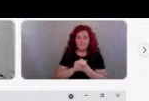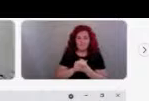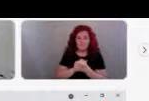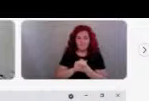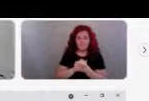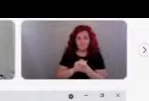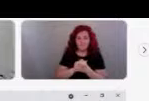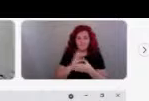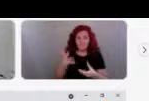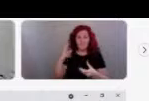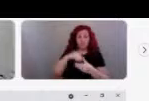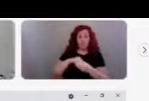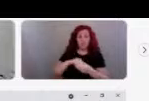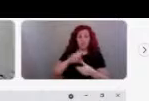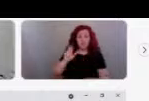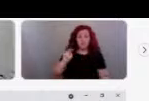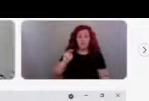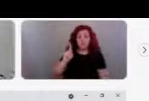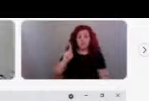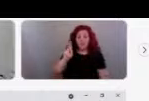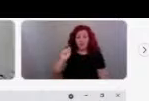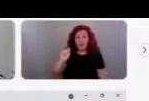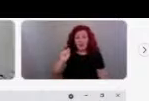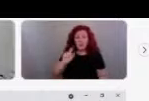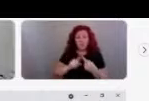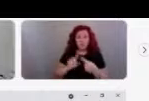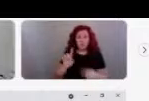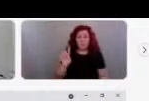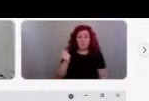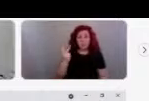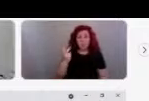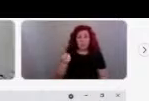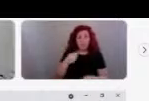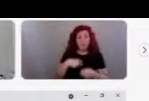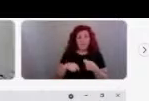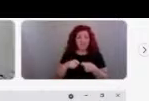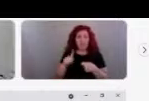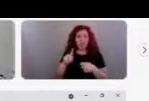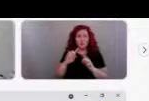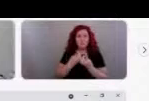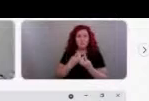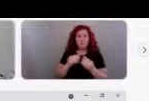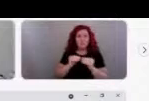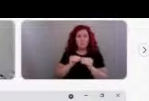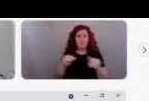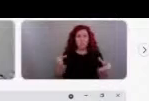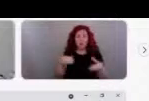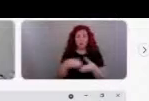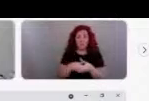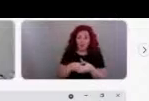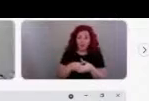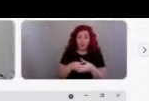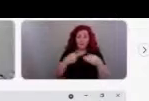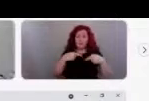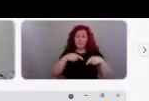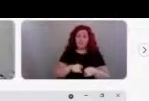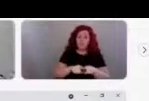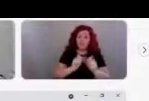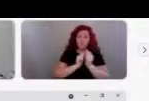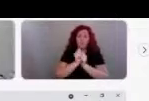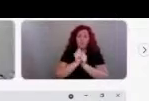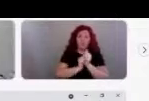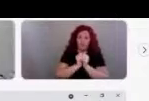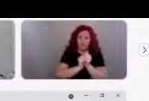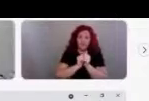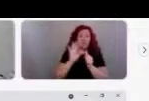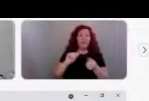incorporating sun lakes into d12 instead would keep the districts more compact contiguous and competitive this change would